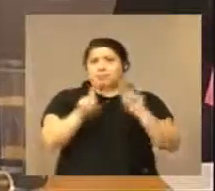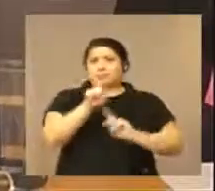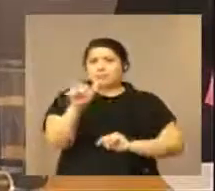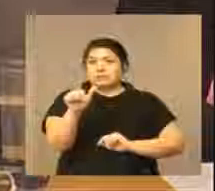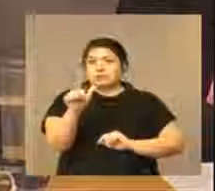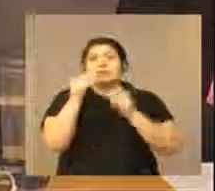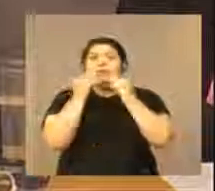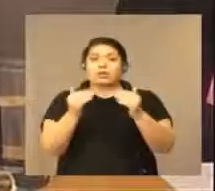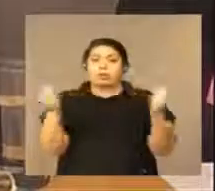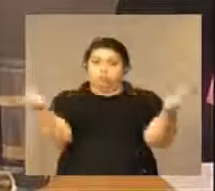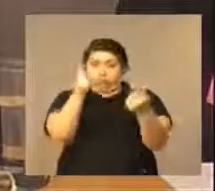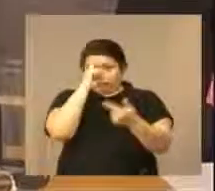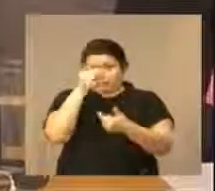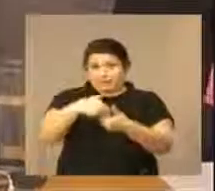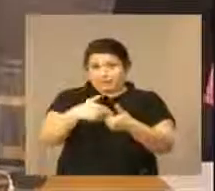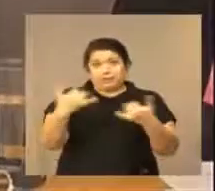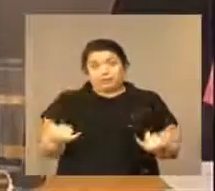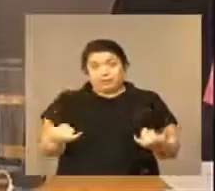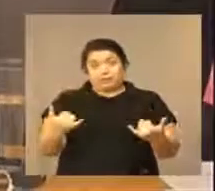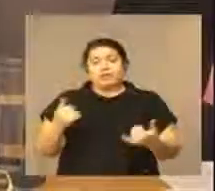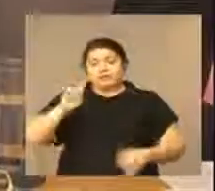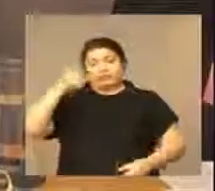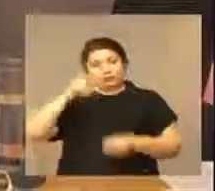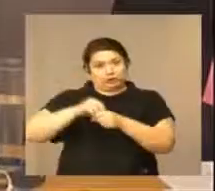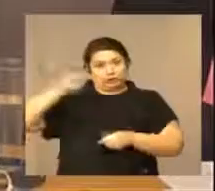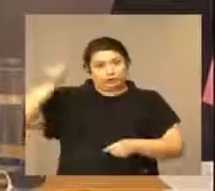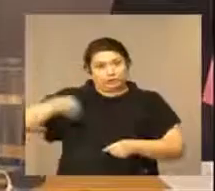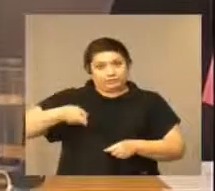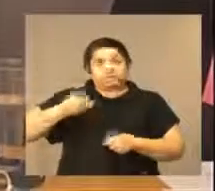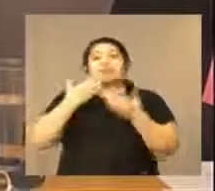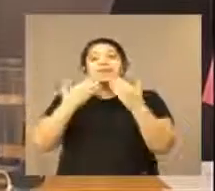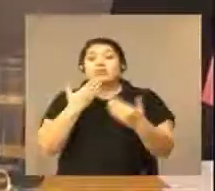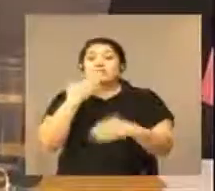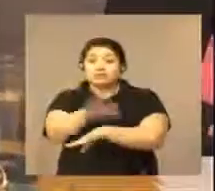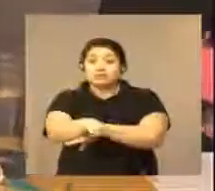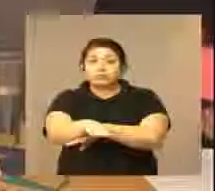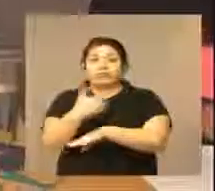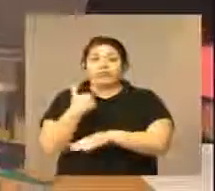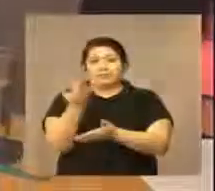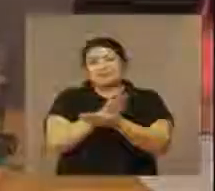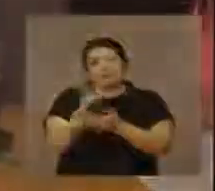for participating in this historic undertaking. Good afternoon, and have a great day.